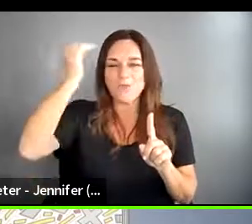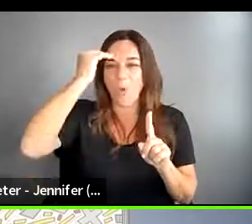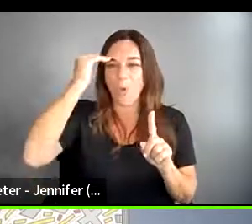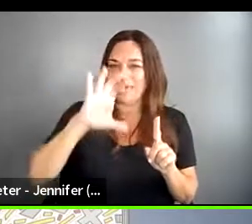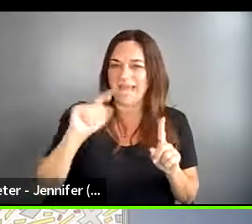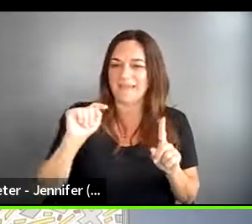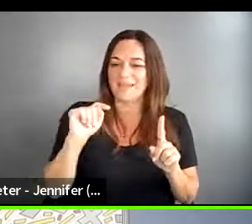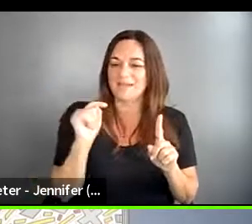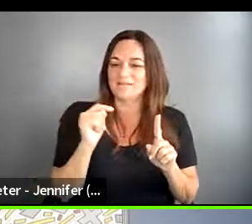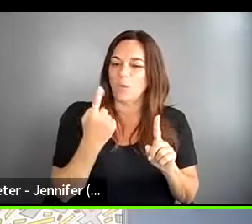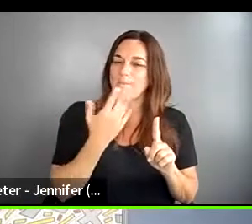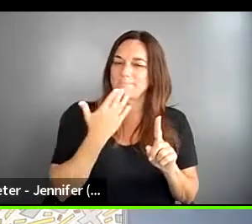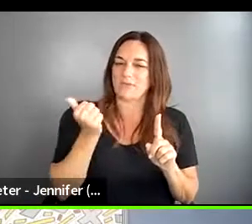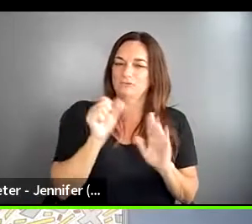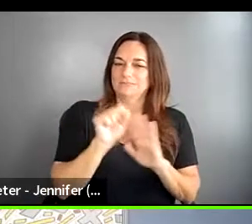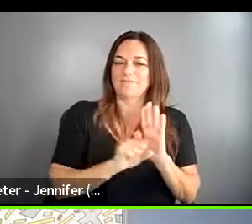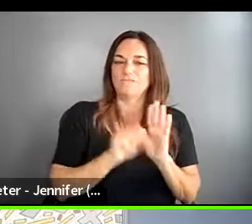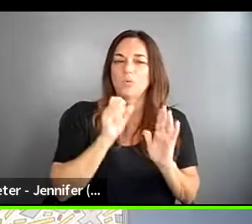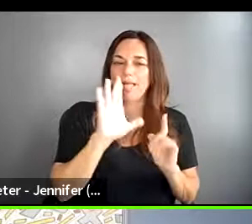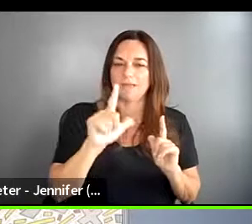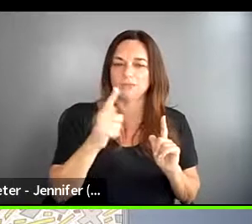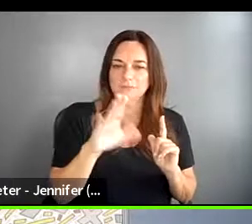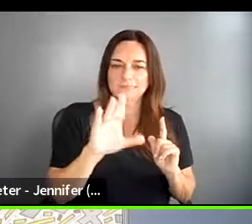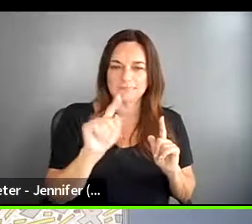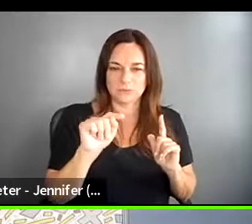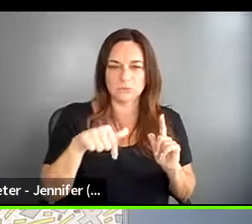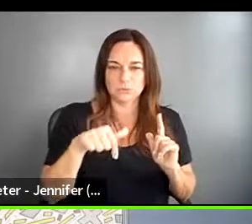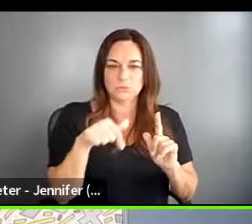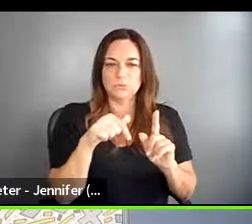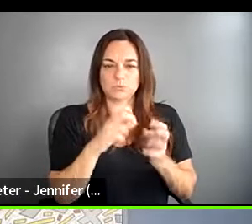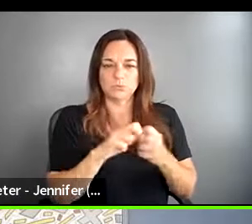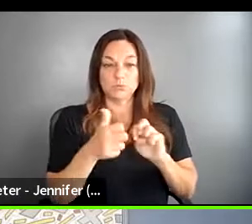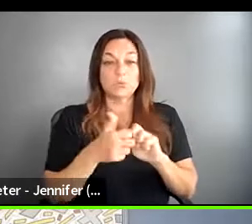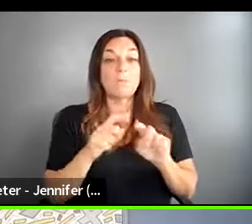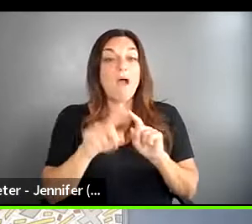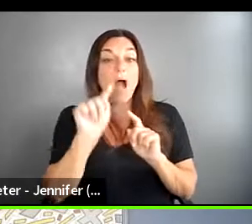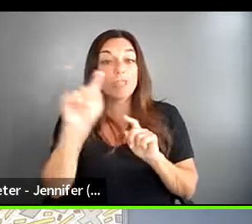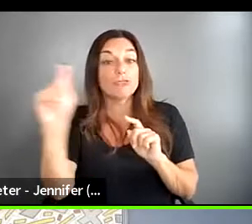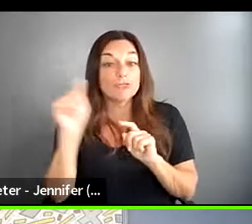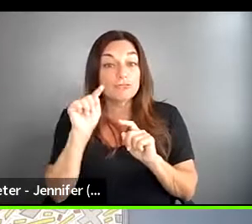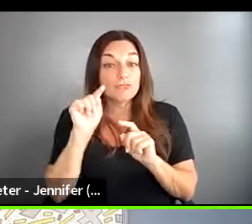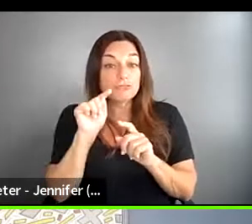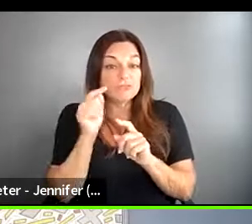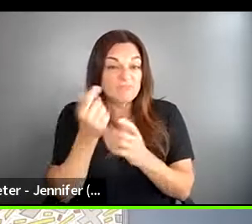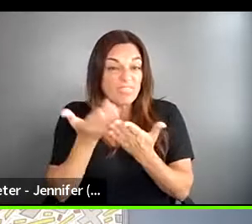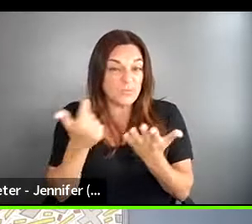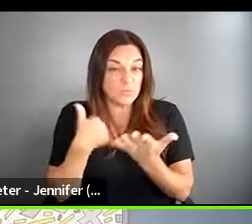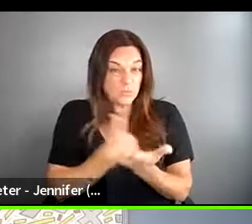states for LGBTQ issues, but are there any local threats that we need to be aware of?